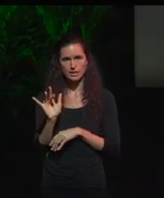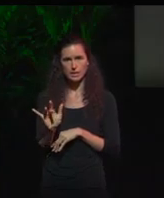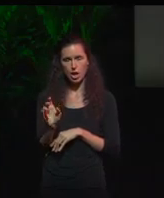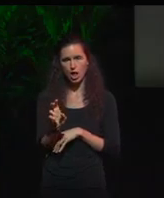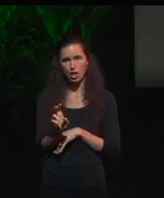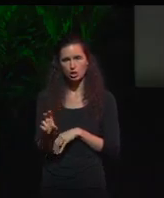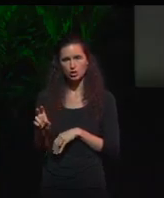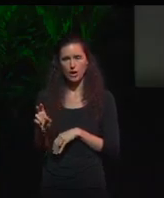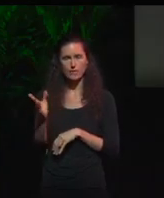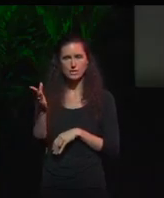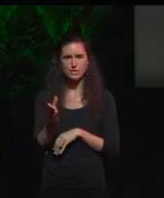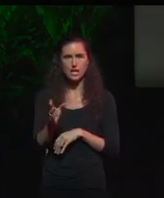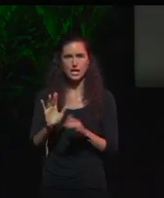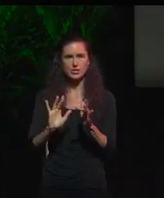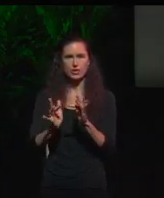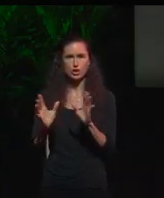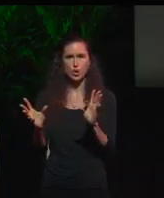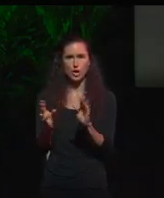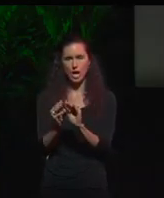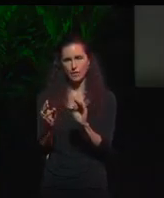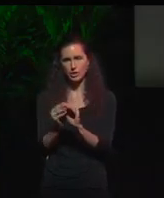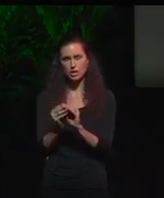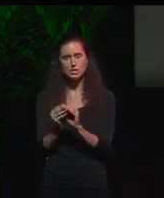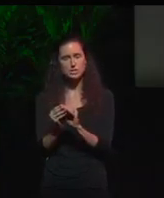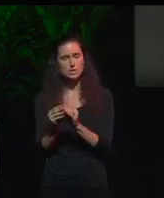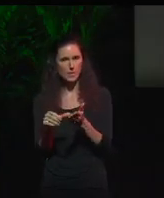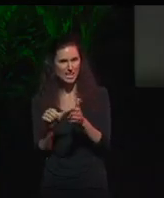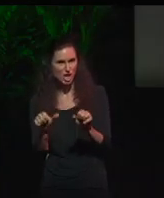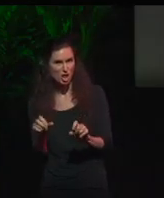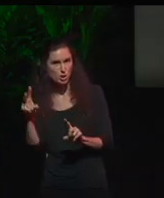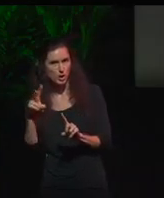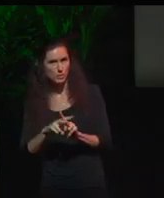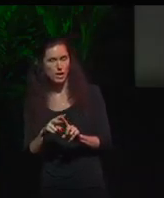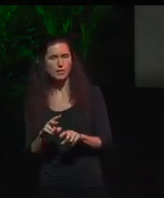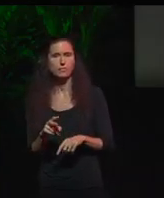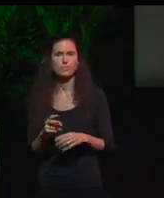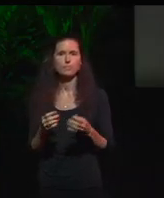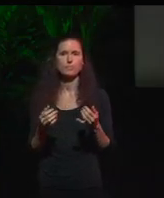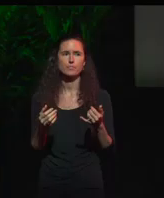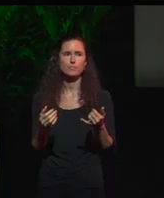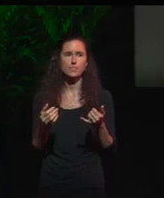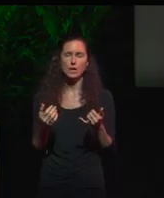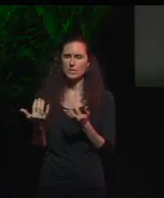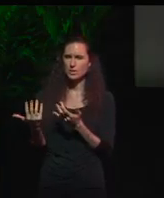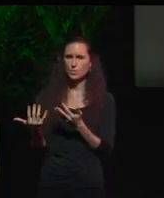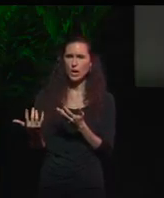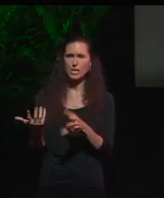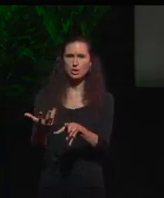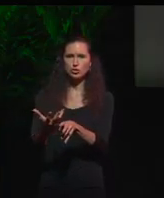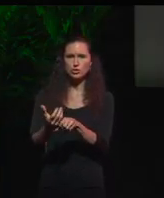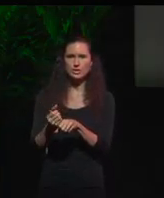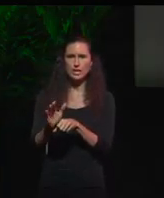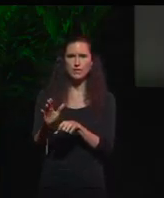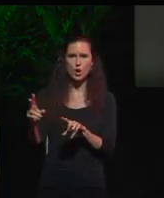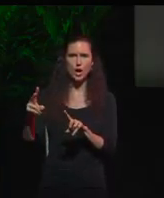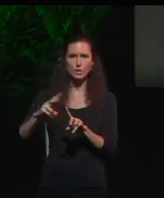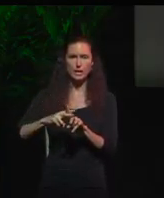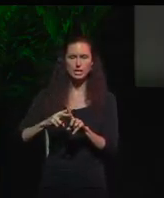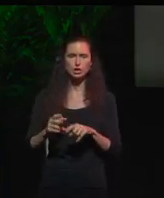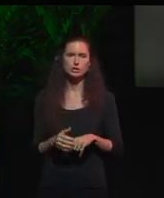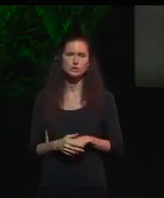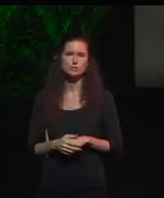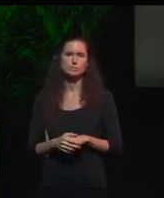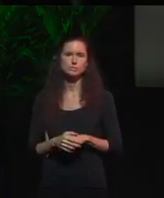travel / virtual conferences page to apply. Matt Kies is waiting for your applications.